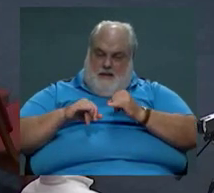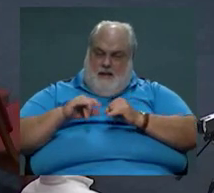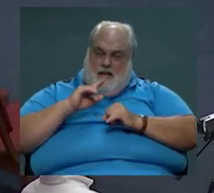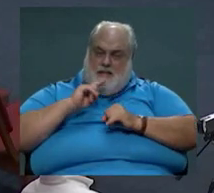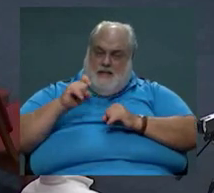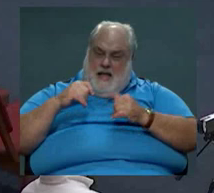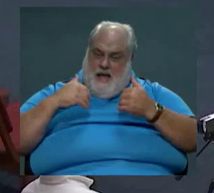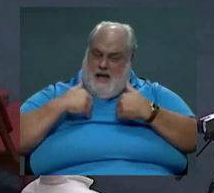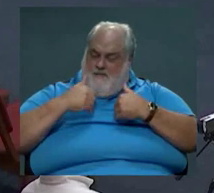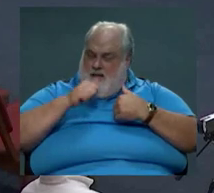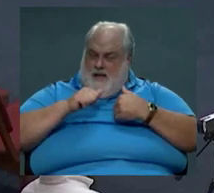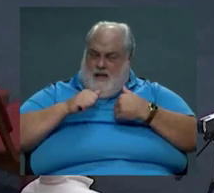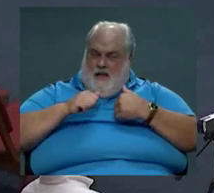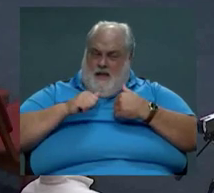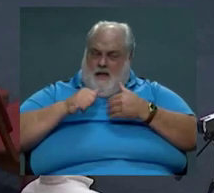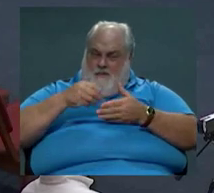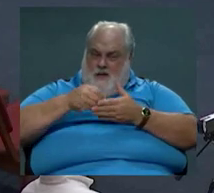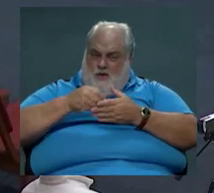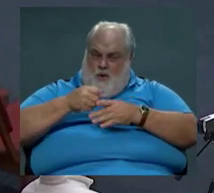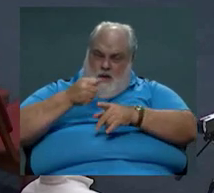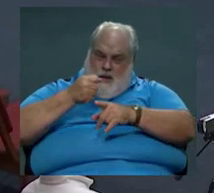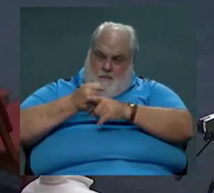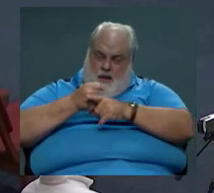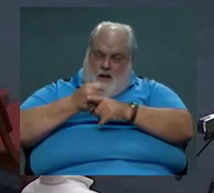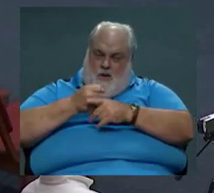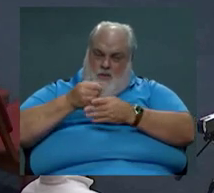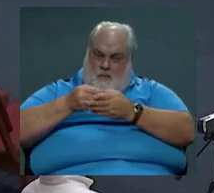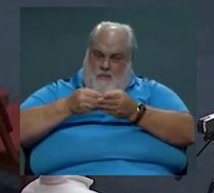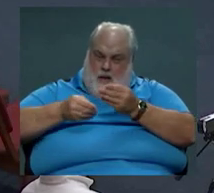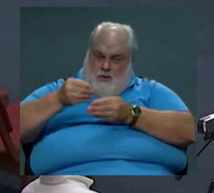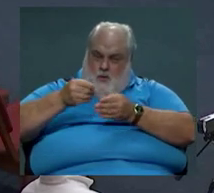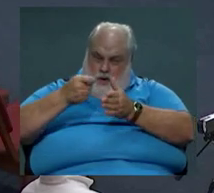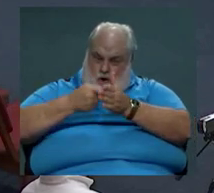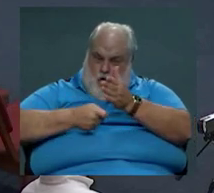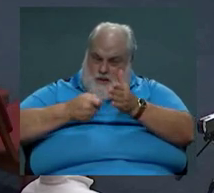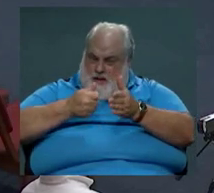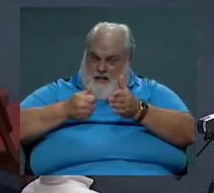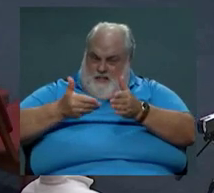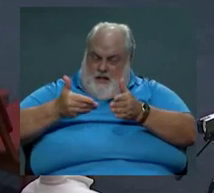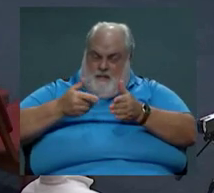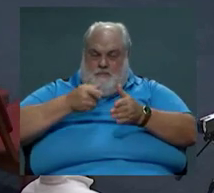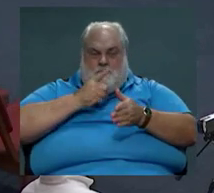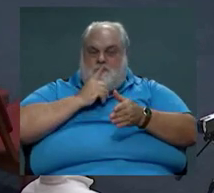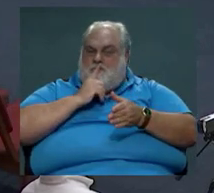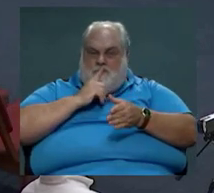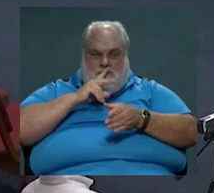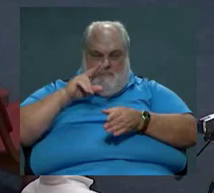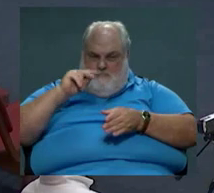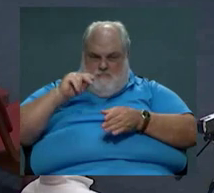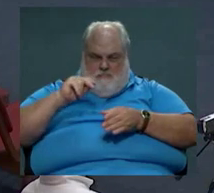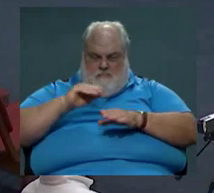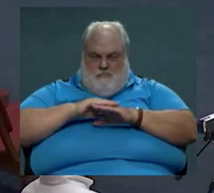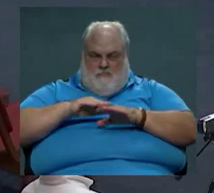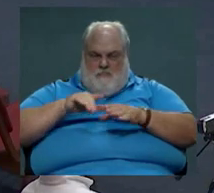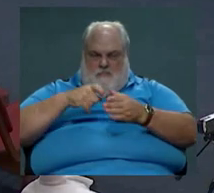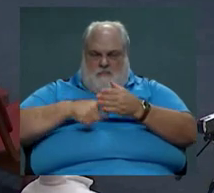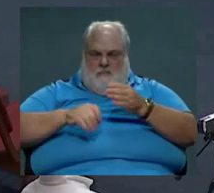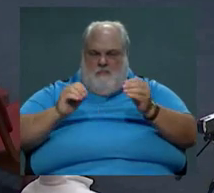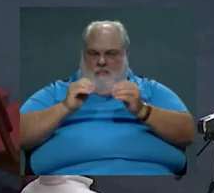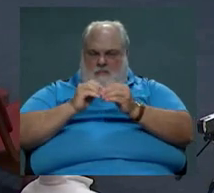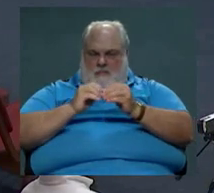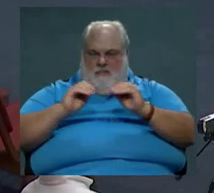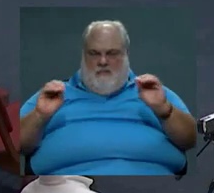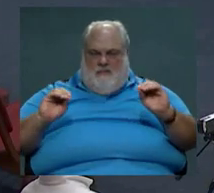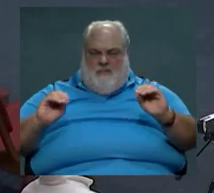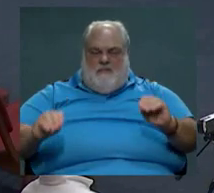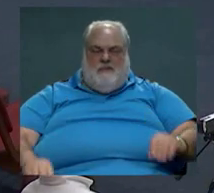it have any fiscal impact on us, or will it cost us anything? Looks to me like it's not going to cost us anything at this